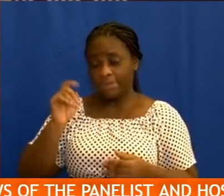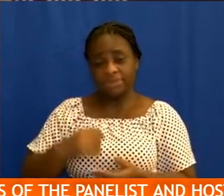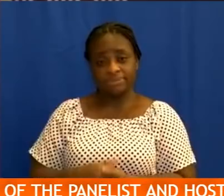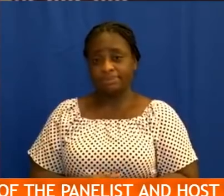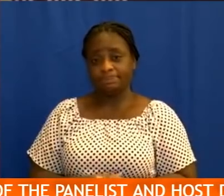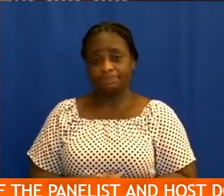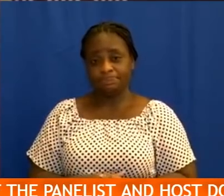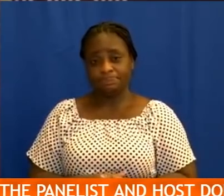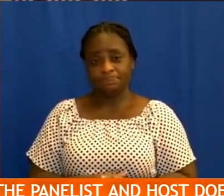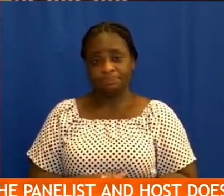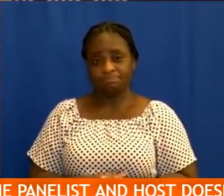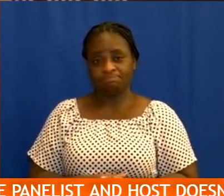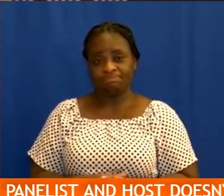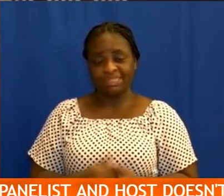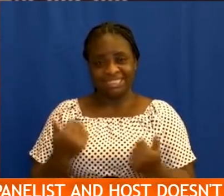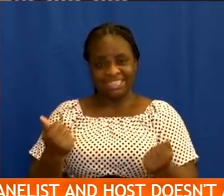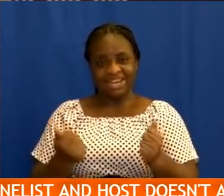no